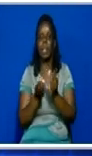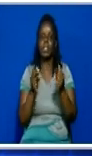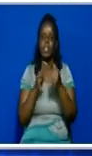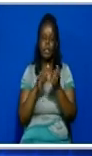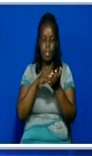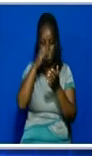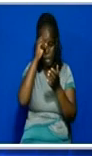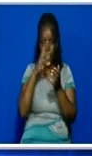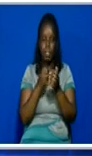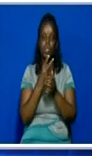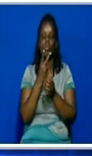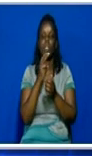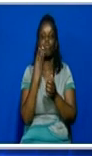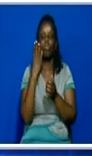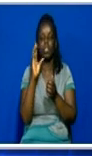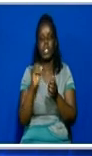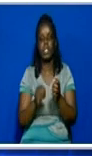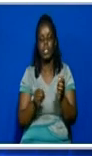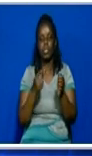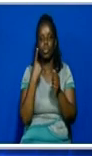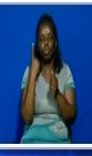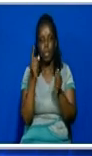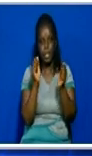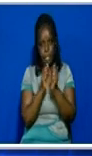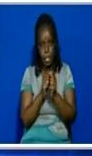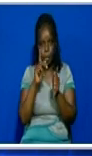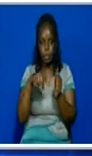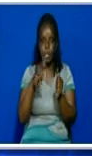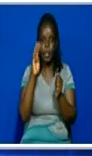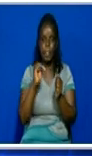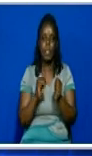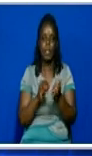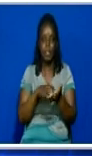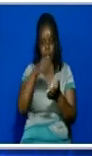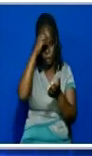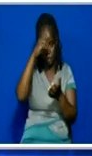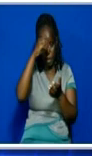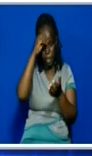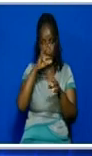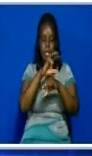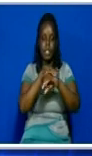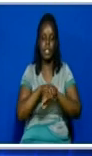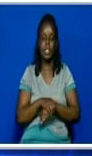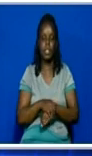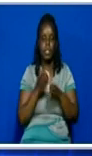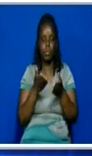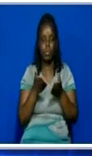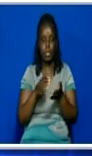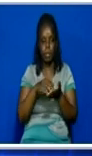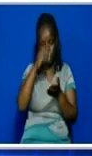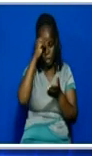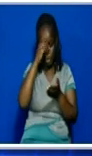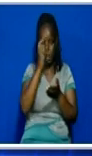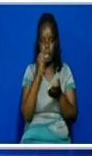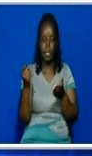in at 12:40 all the way to 1:10 p.m., and they will be learning English. Today we are on